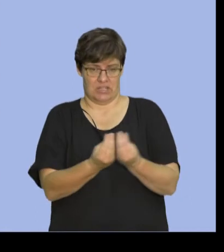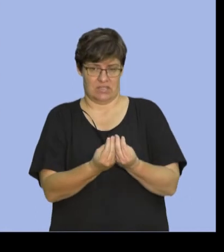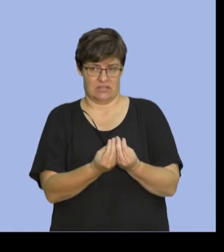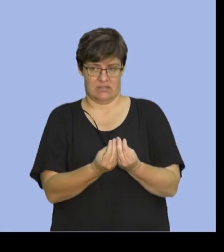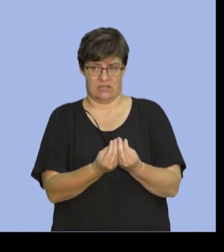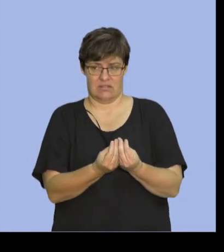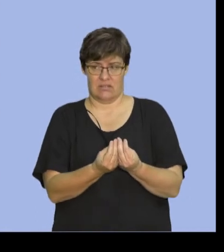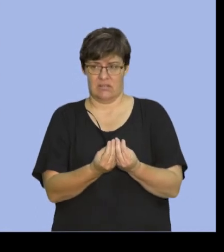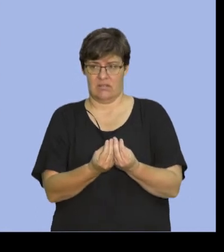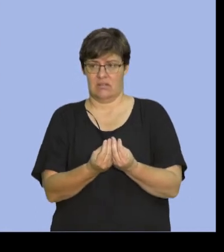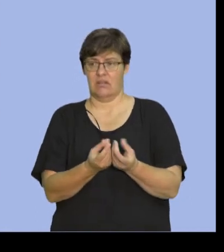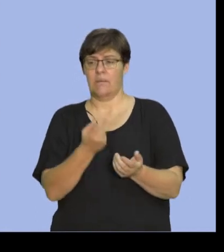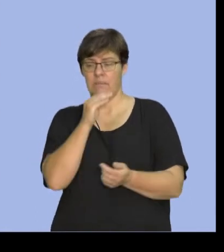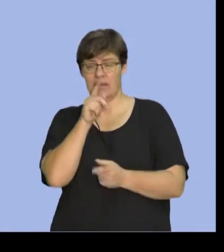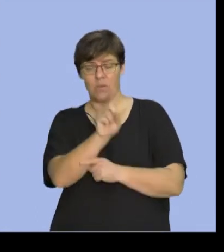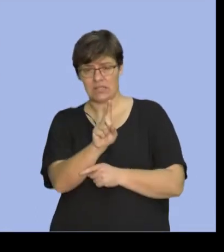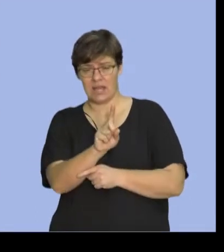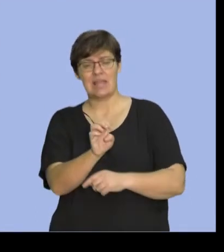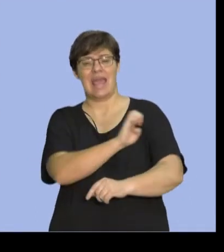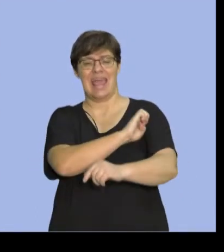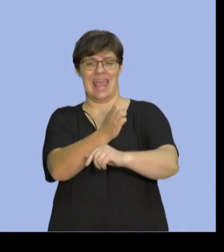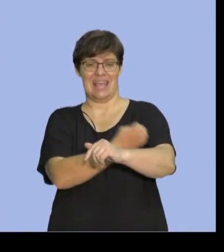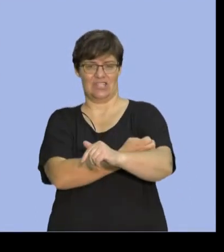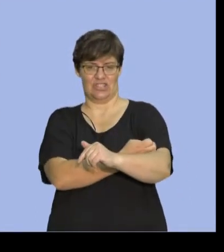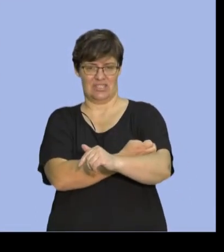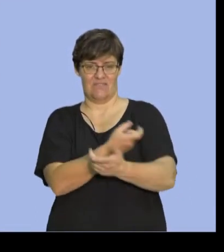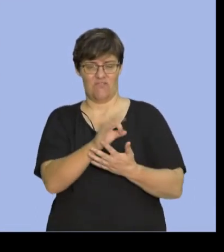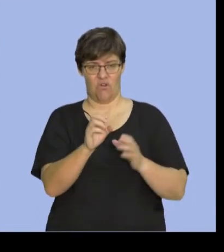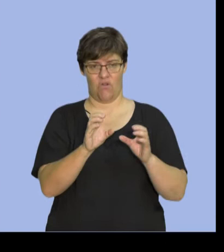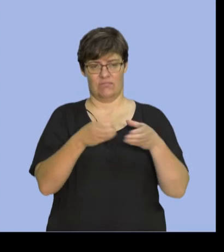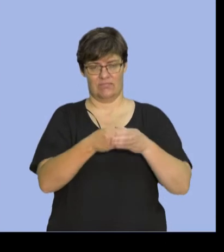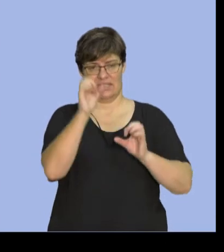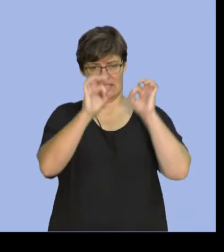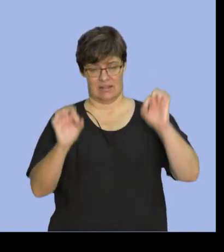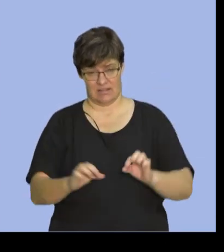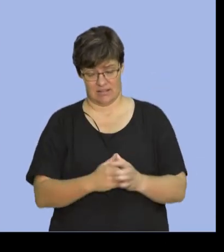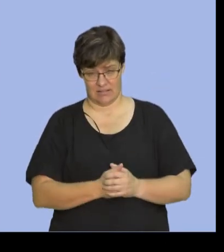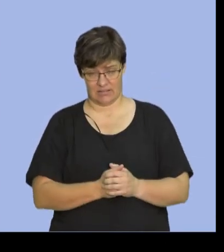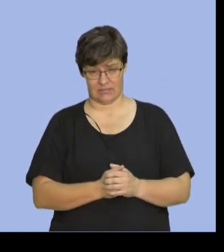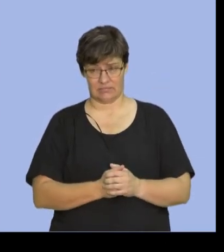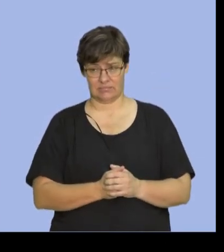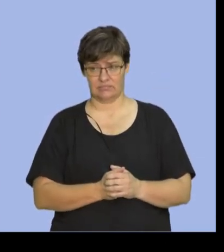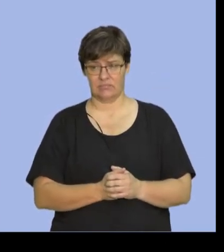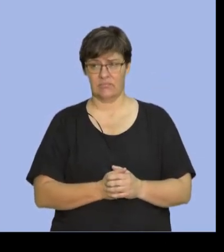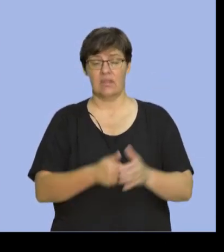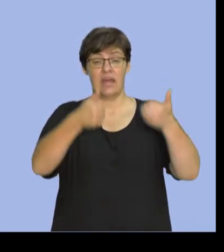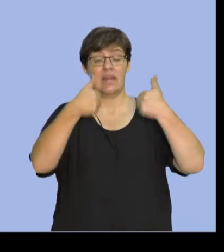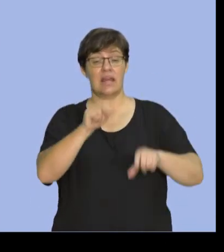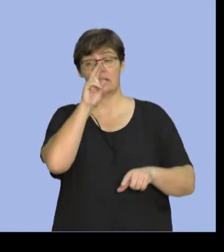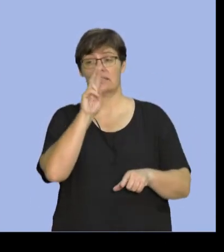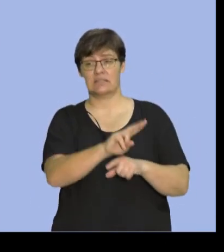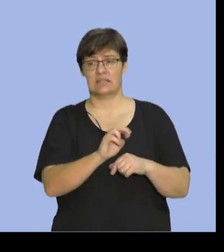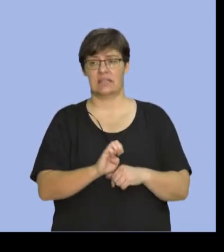In short, they are the powerhouse of the cell. The next organelle that we need to focus on is